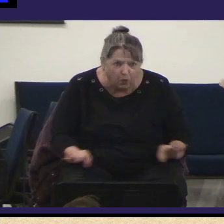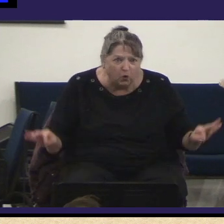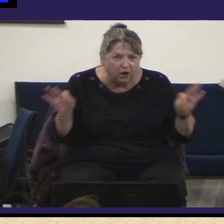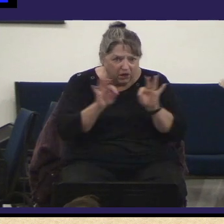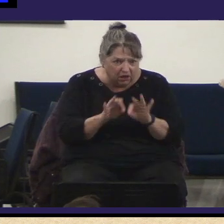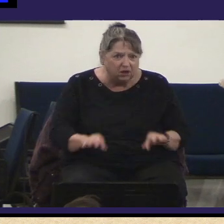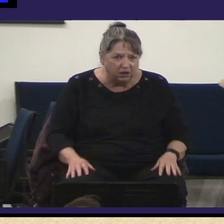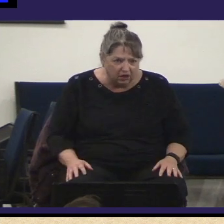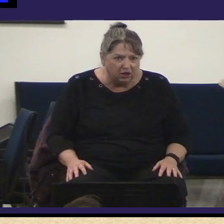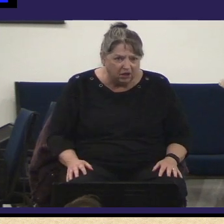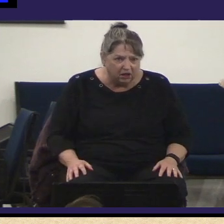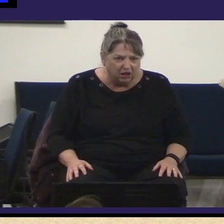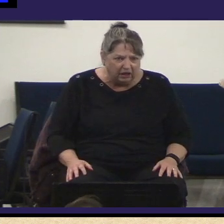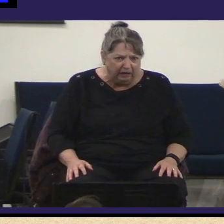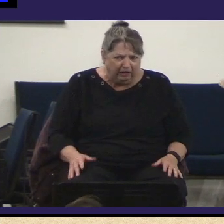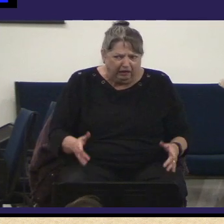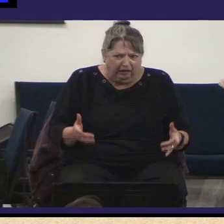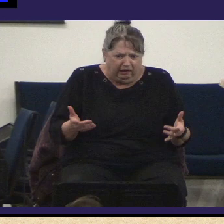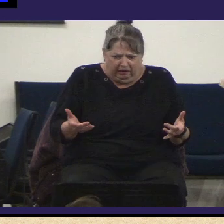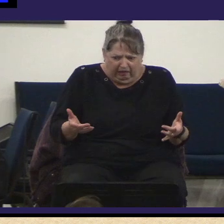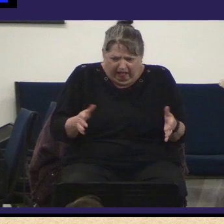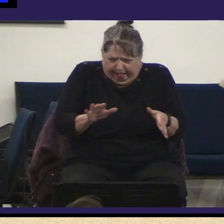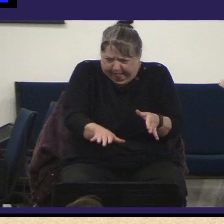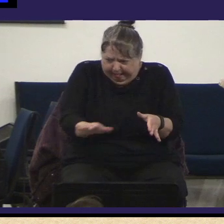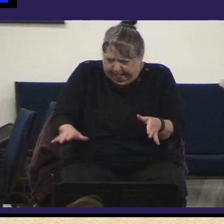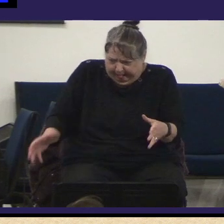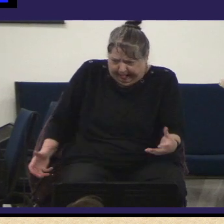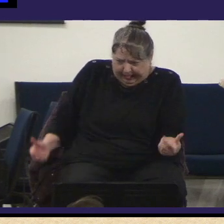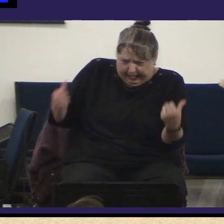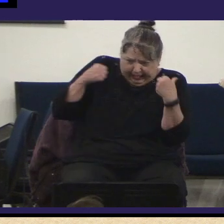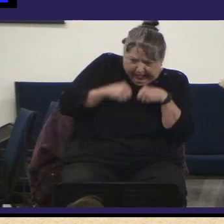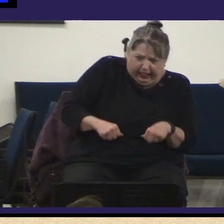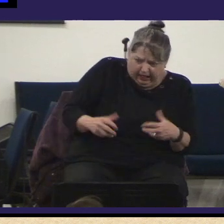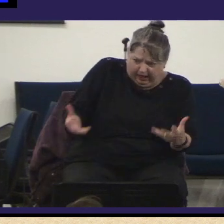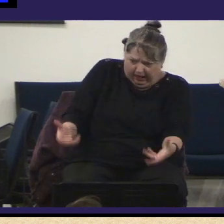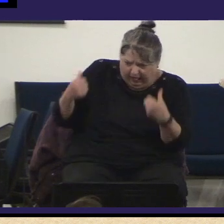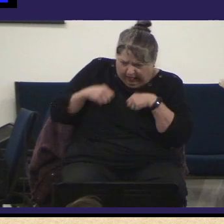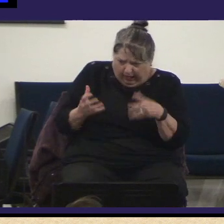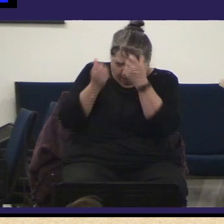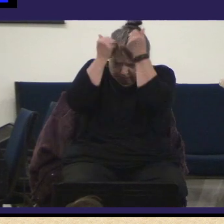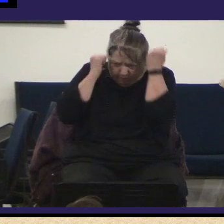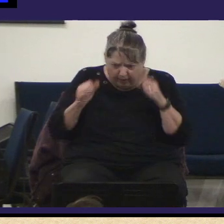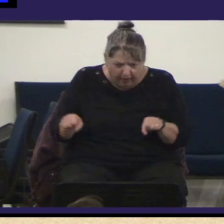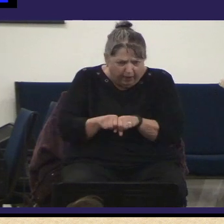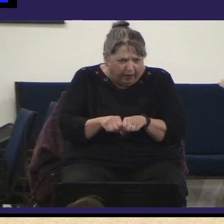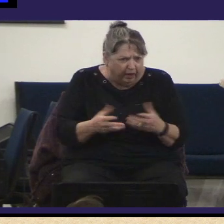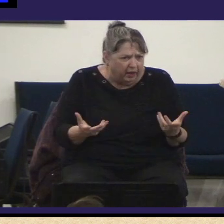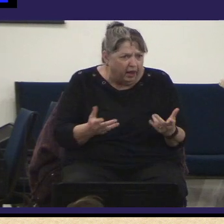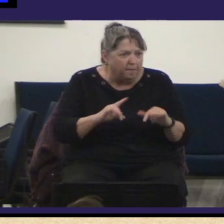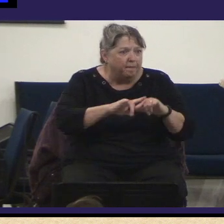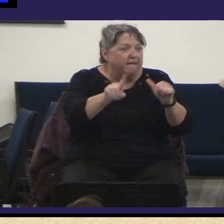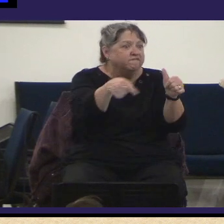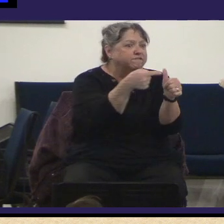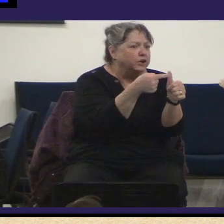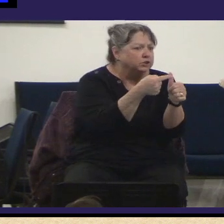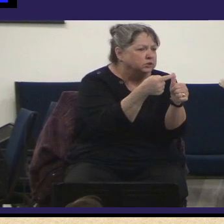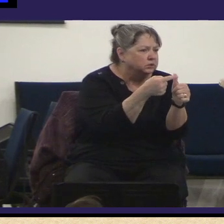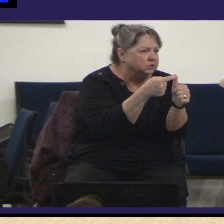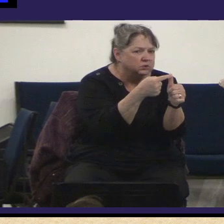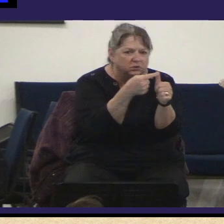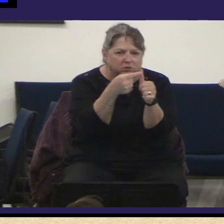and he challenges us to put on the full armor of God. And then he says, when the day of evil